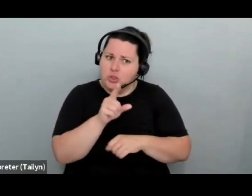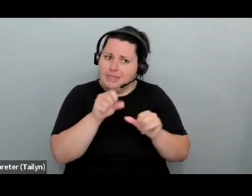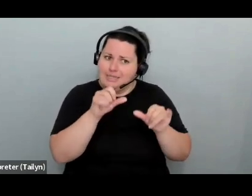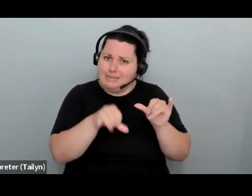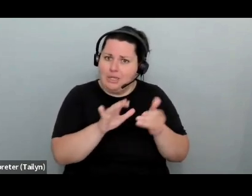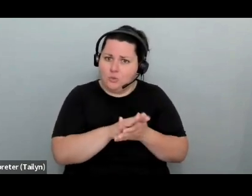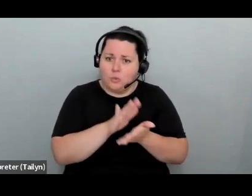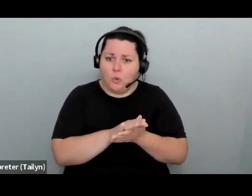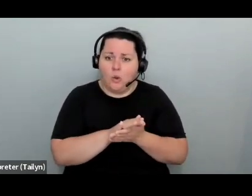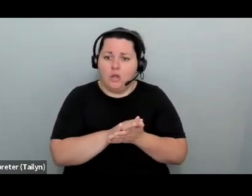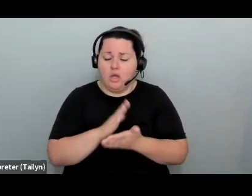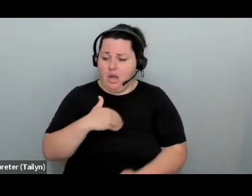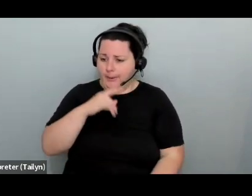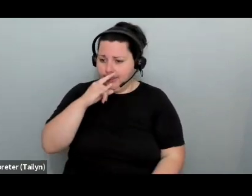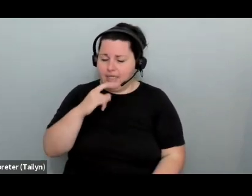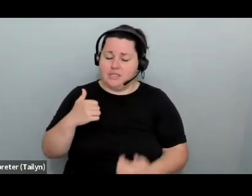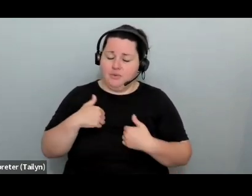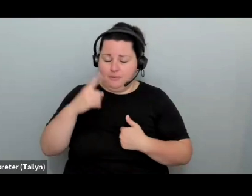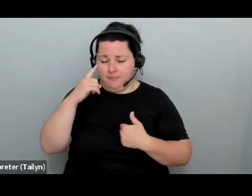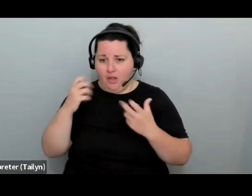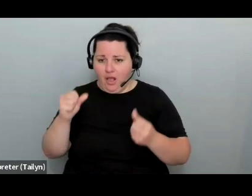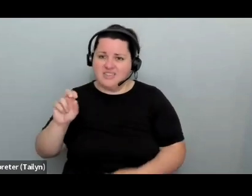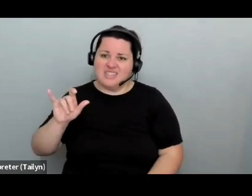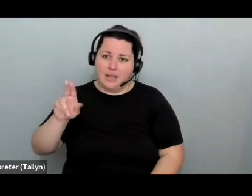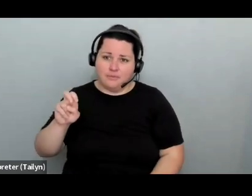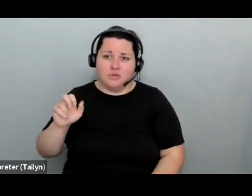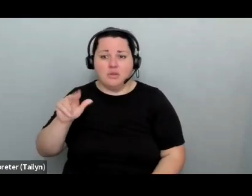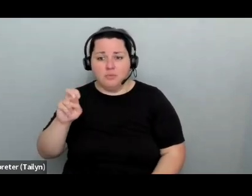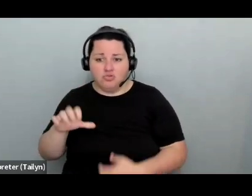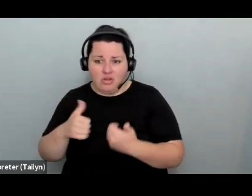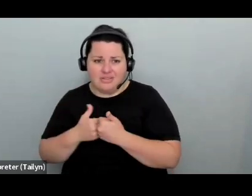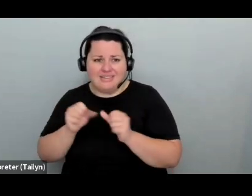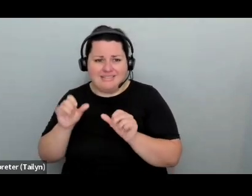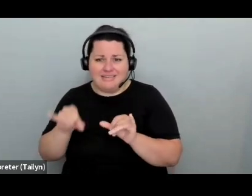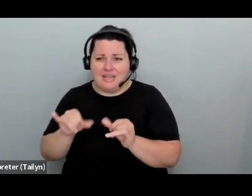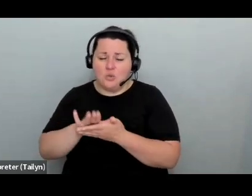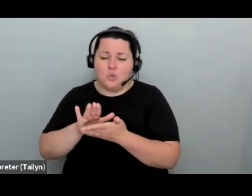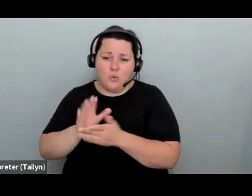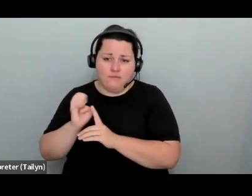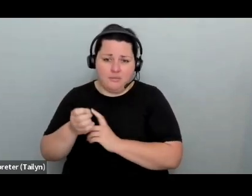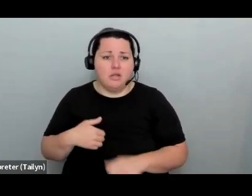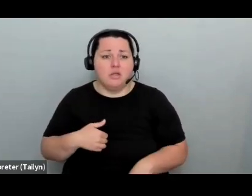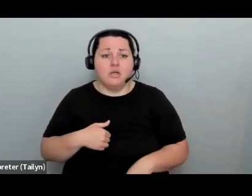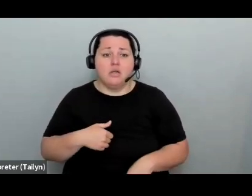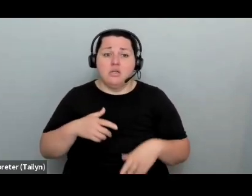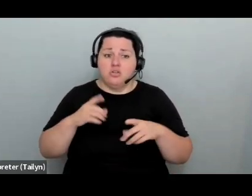kids with mental health and substance abuse challenges are able to maintain in school environments? How do you work with kids that are in